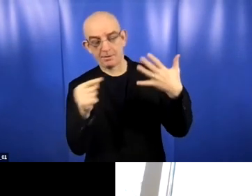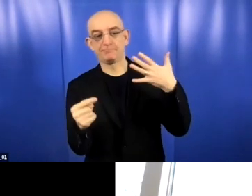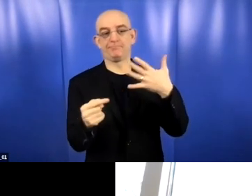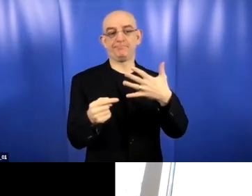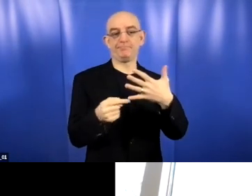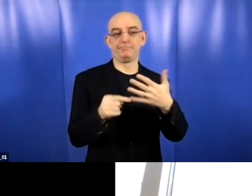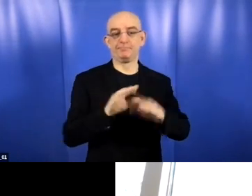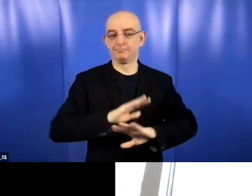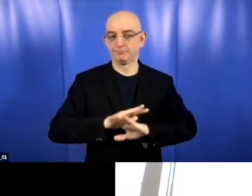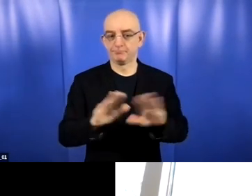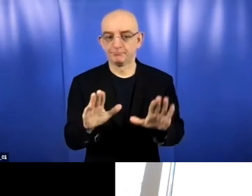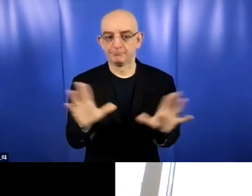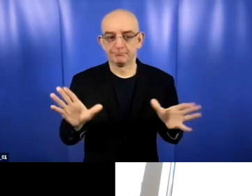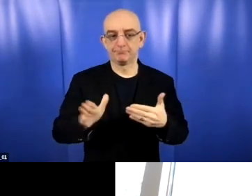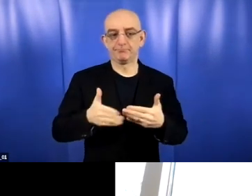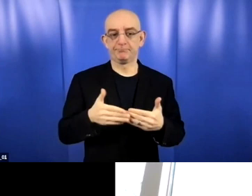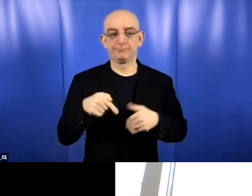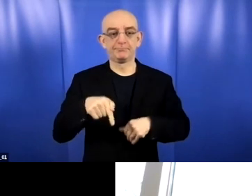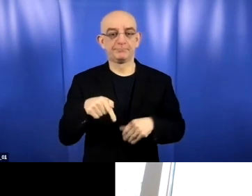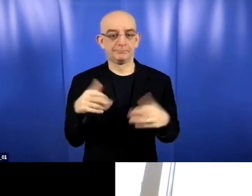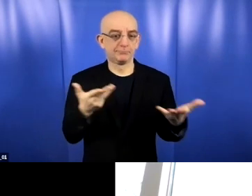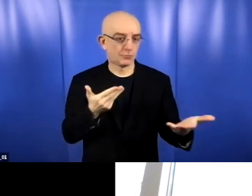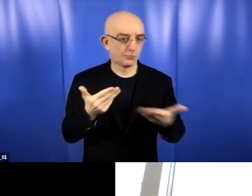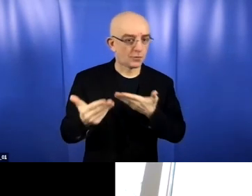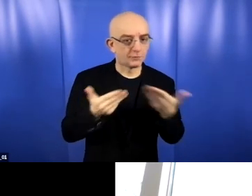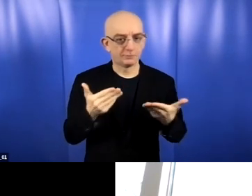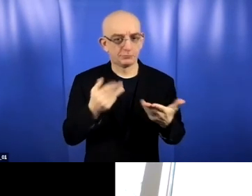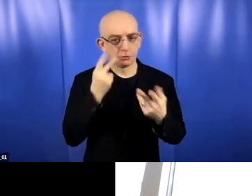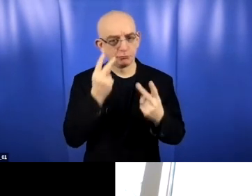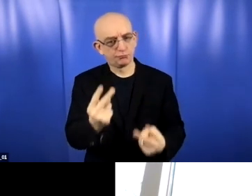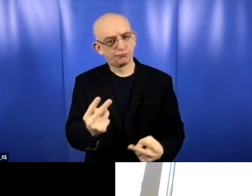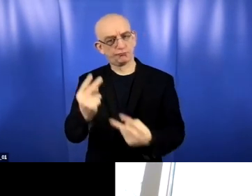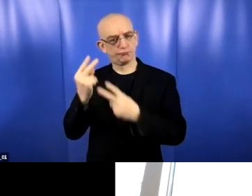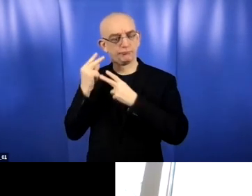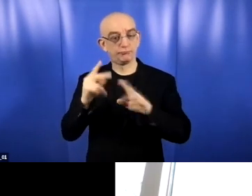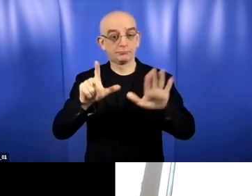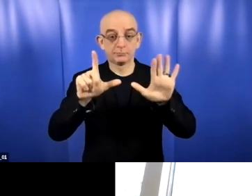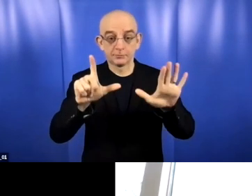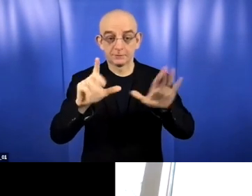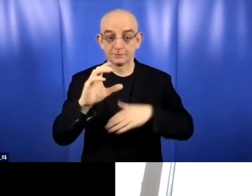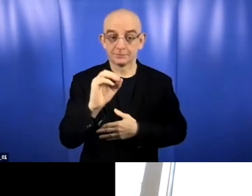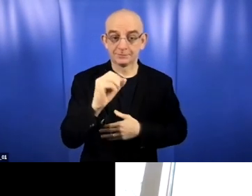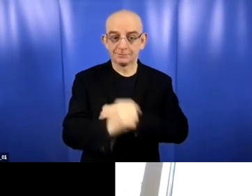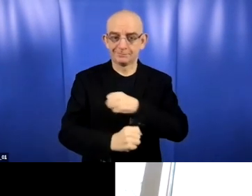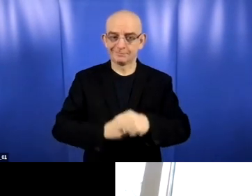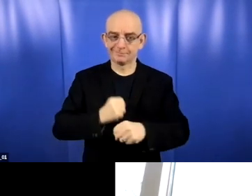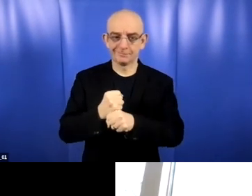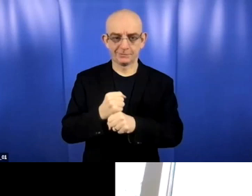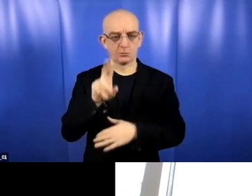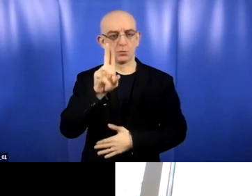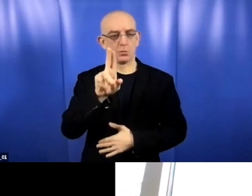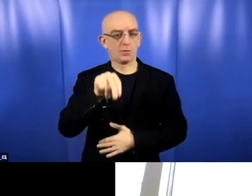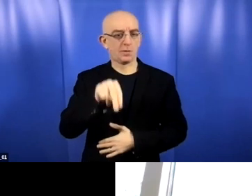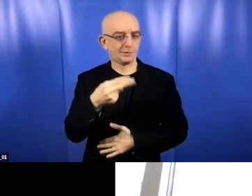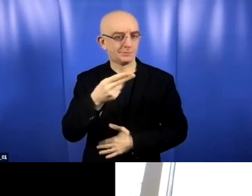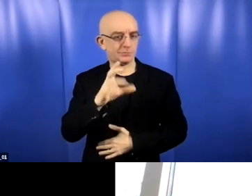of persons of concern to the organisation. It has been a very rich conference. We've had